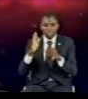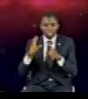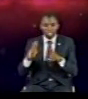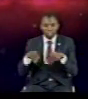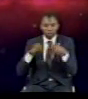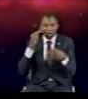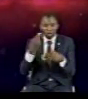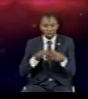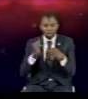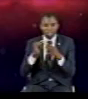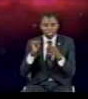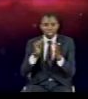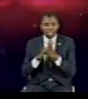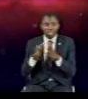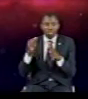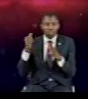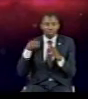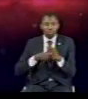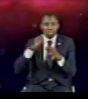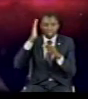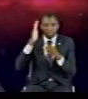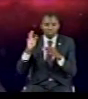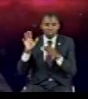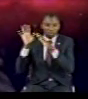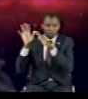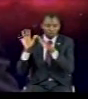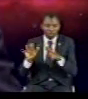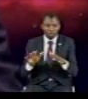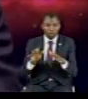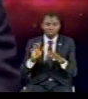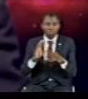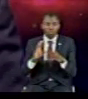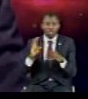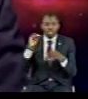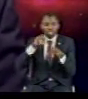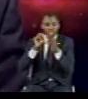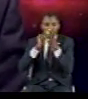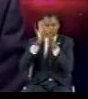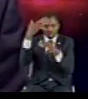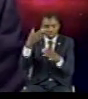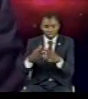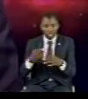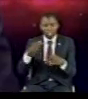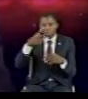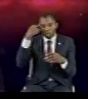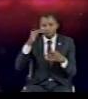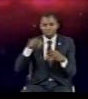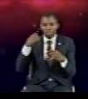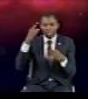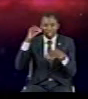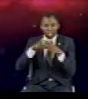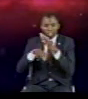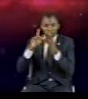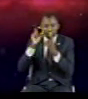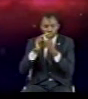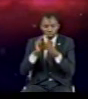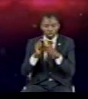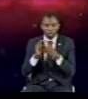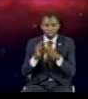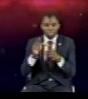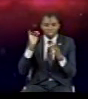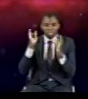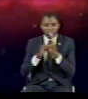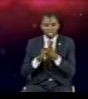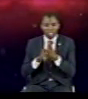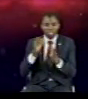that obedience will flow in Jesus' name. Because you say in your word, in Isaiah chapter 1 verse 19, if ye be willing